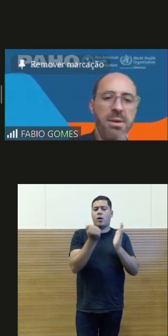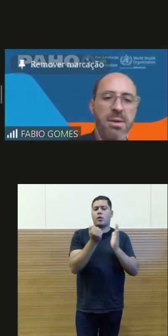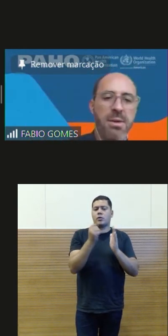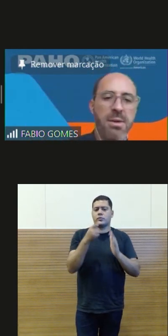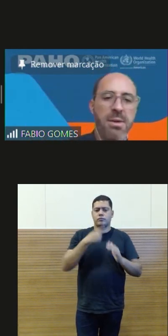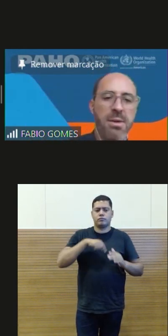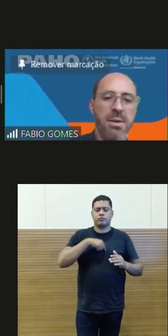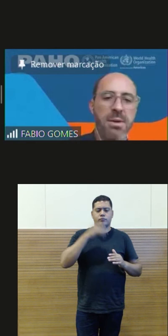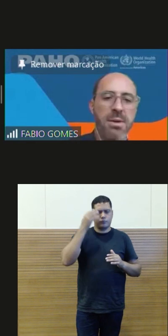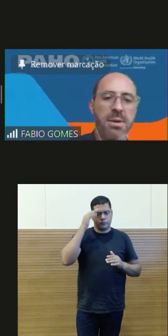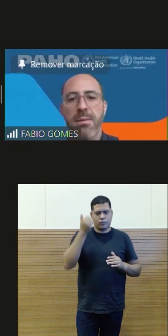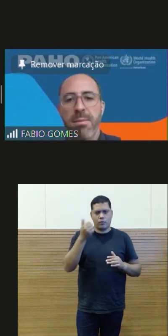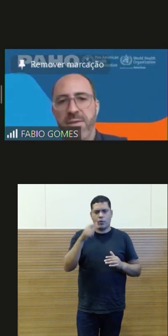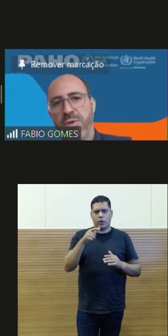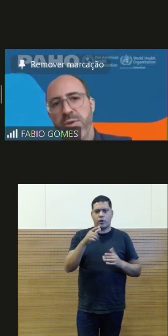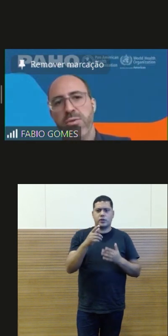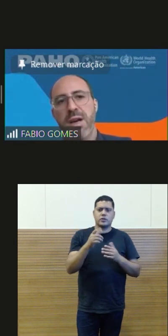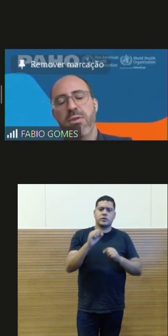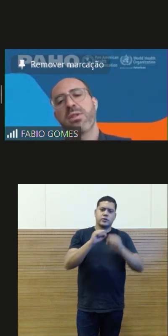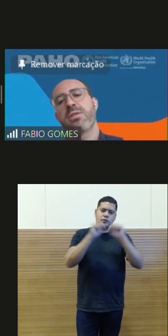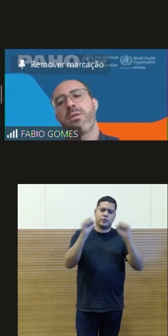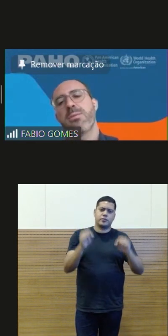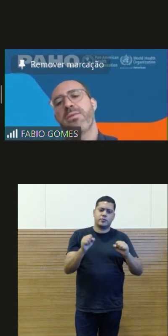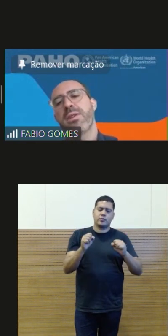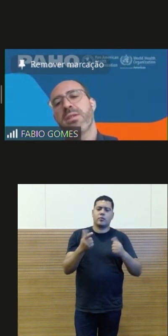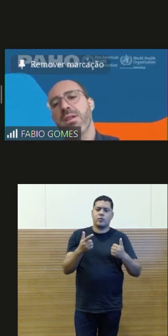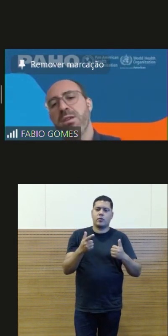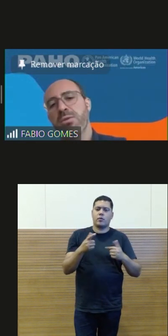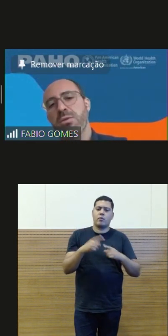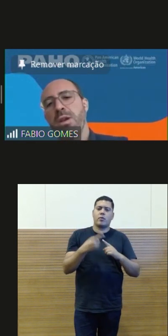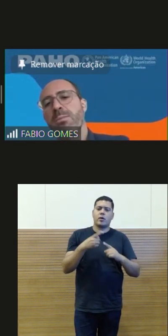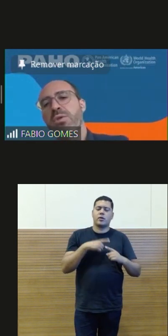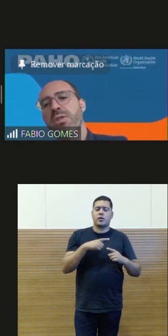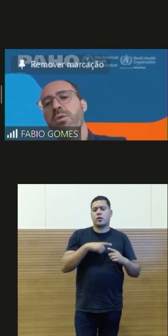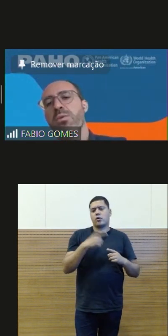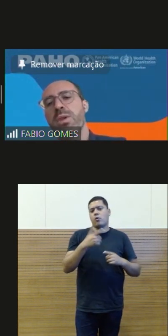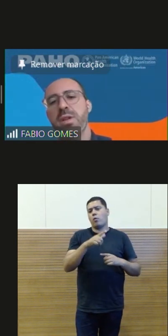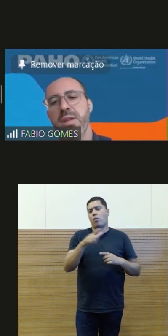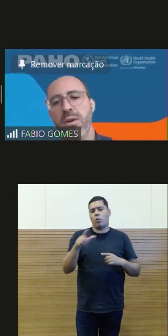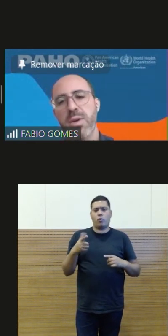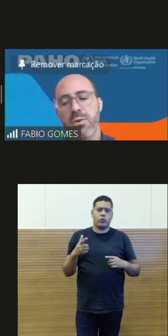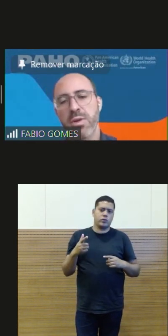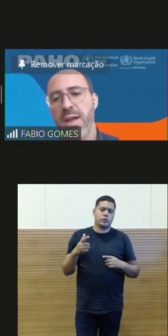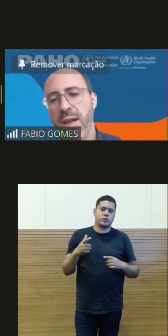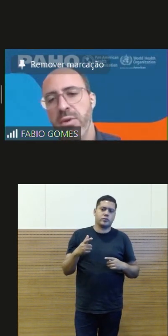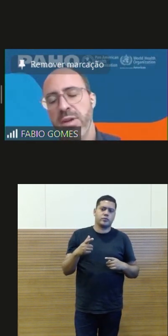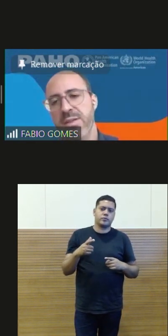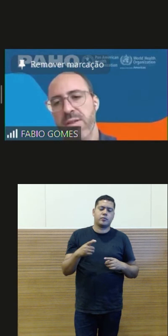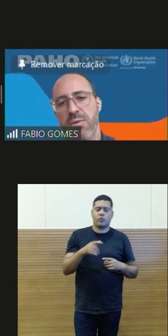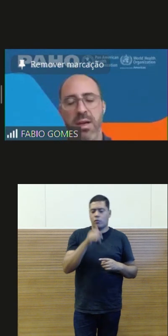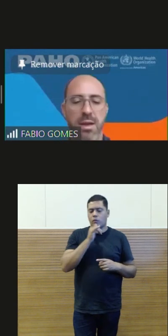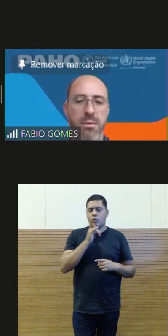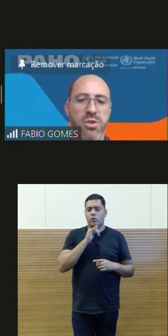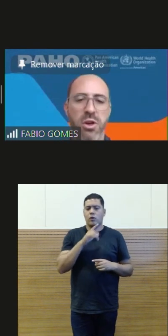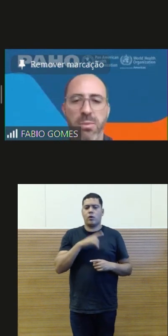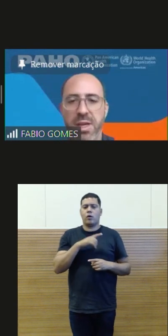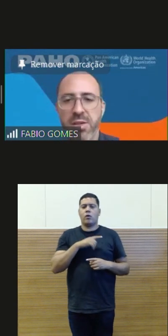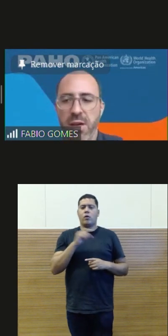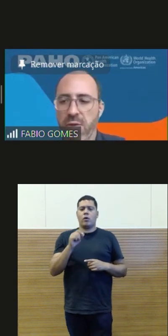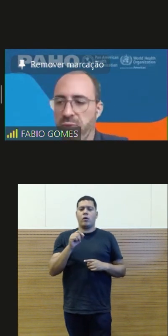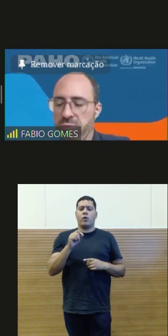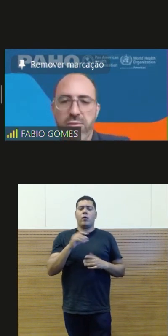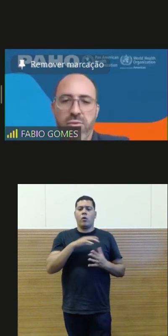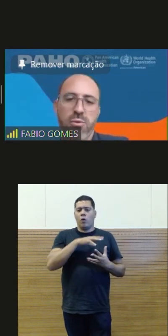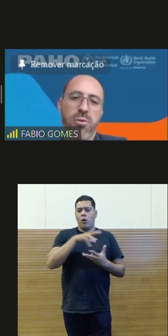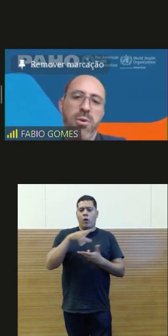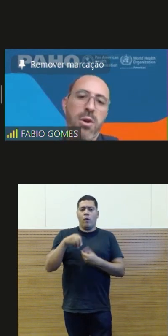we understand that the text system is better, but let's study other ways of doing this. They seek